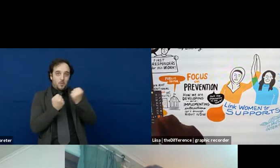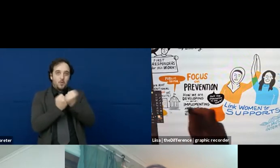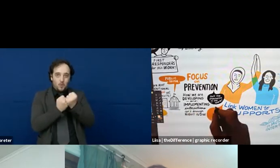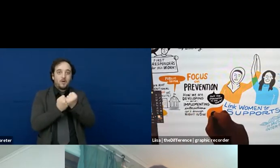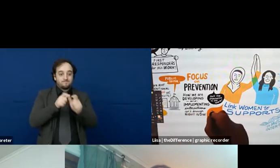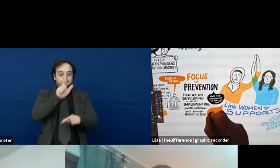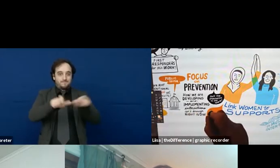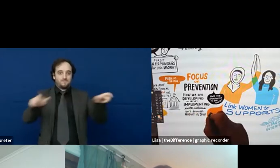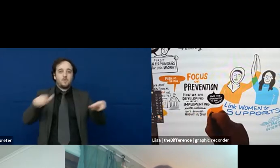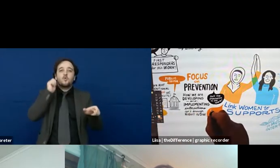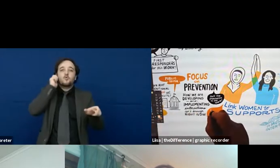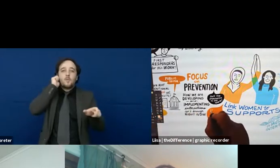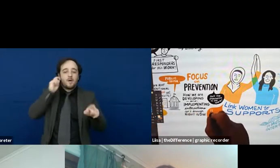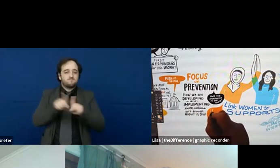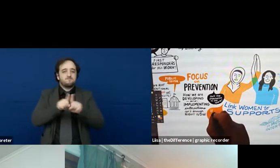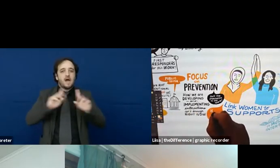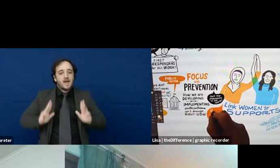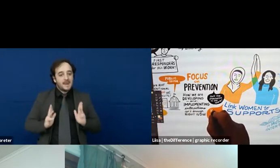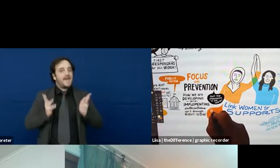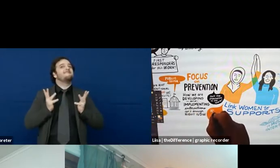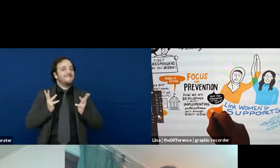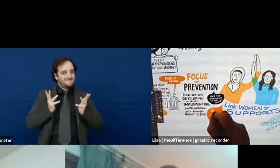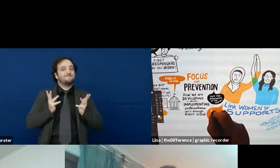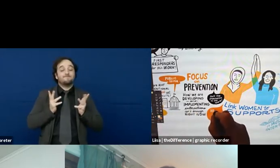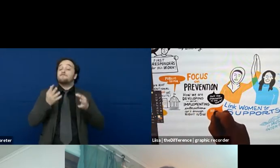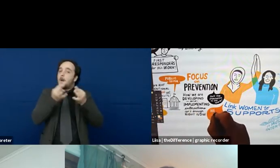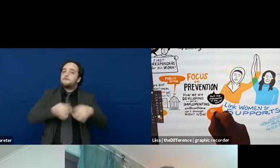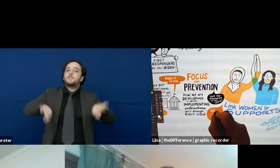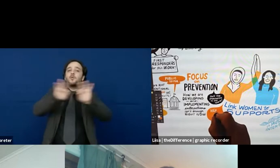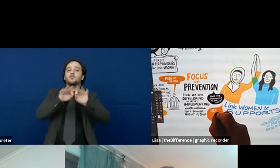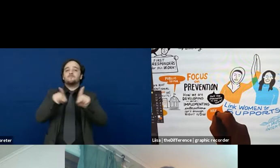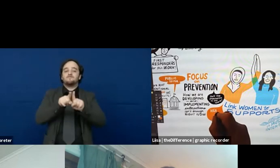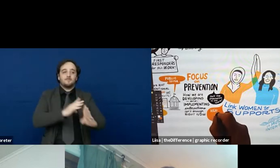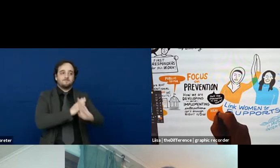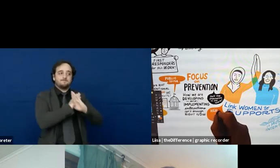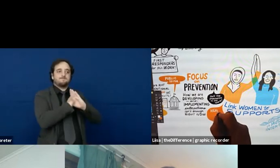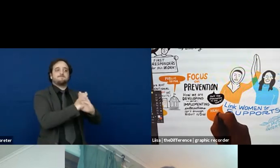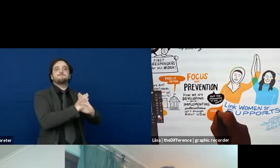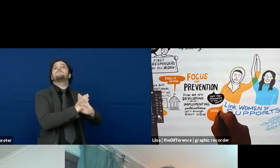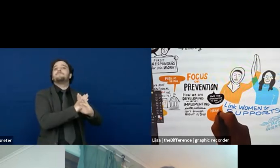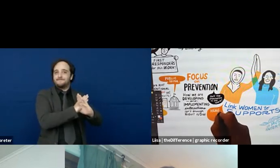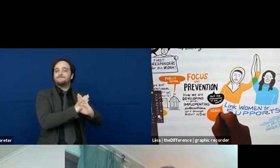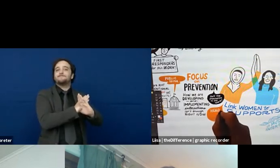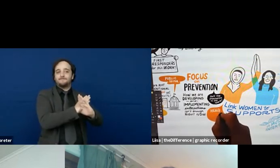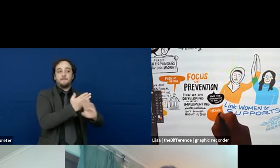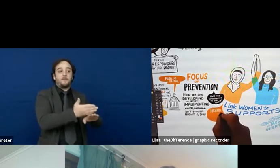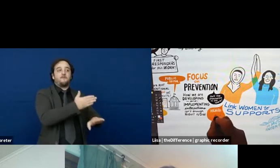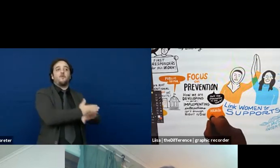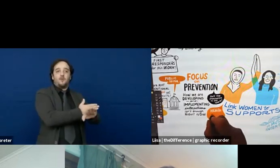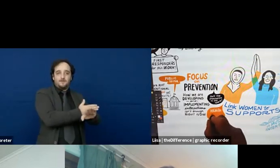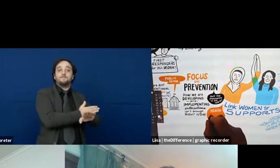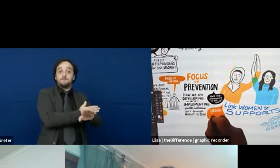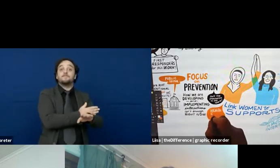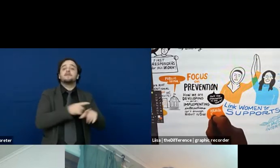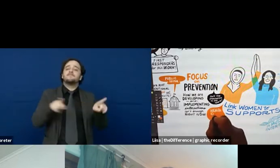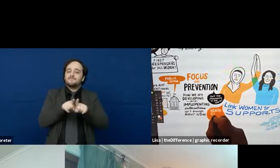particularly appreciated as well the fact that we need to integrate such care systems into the community